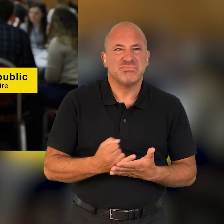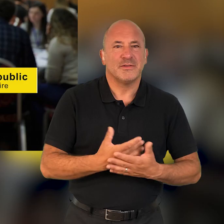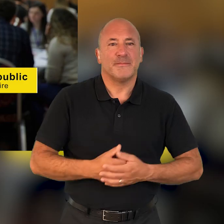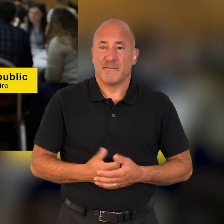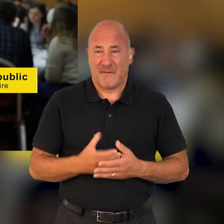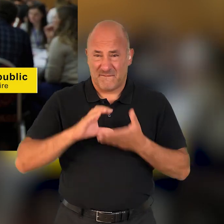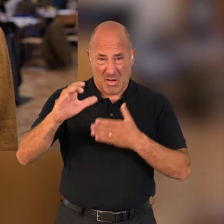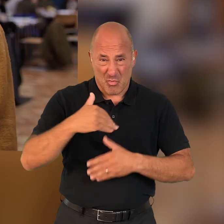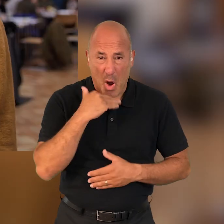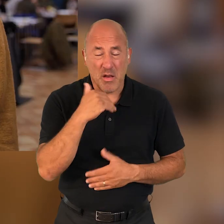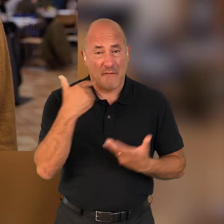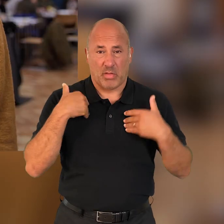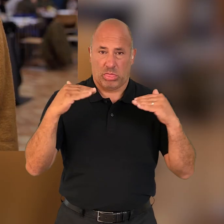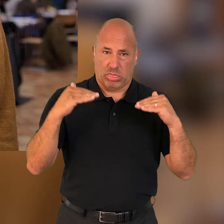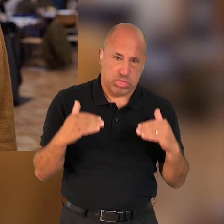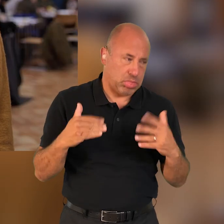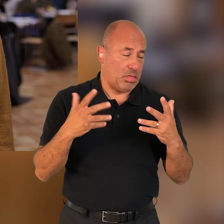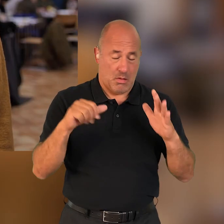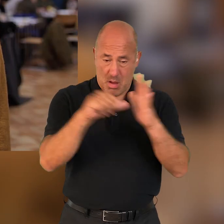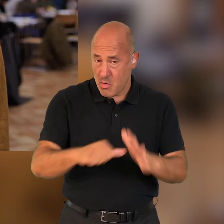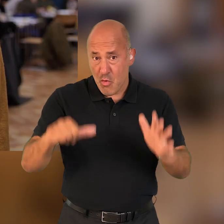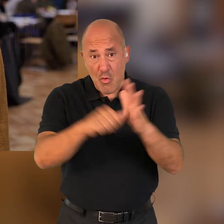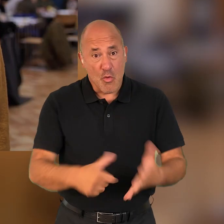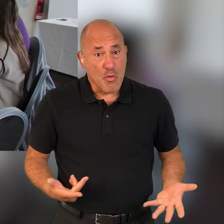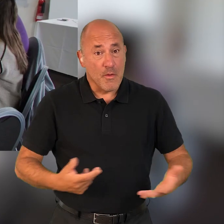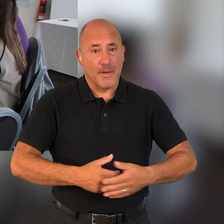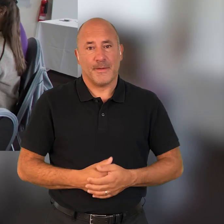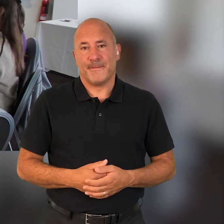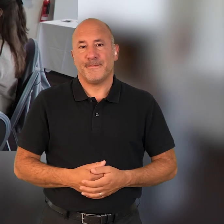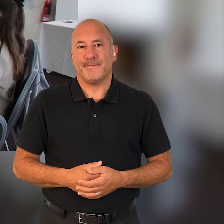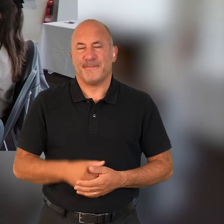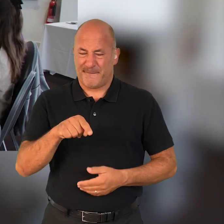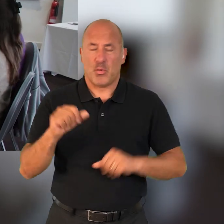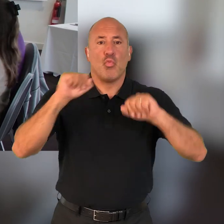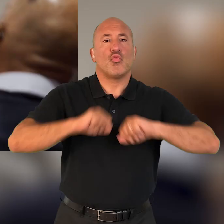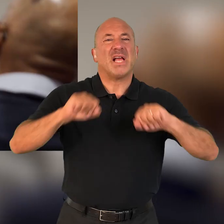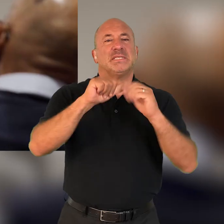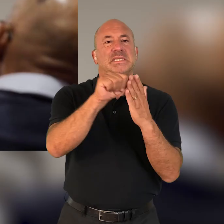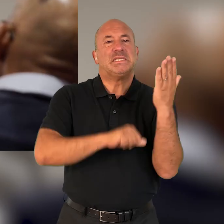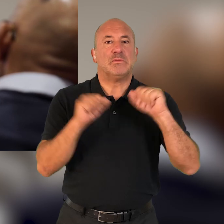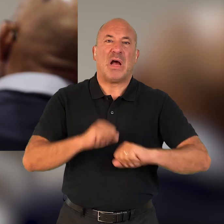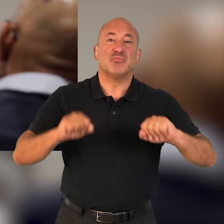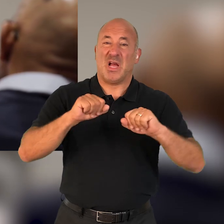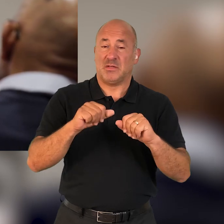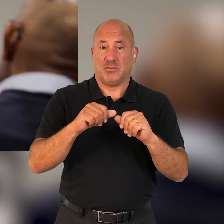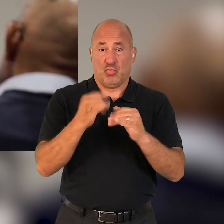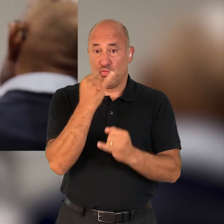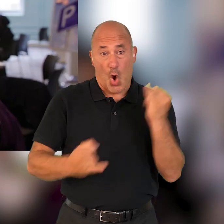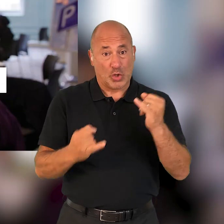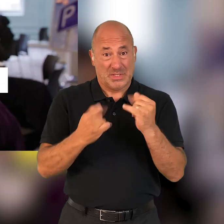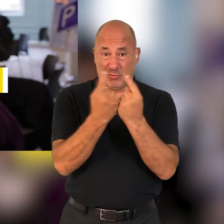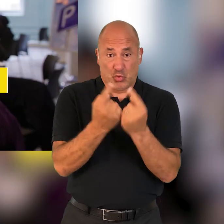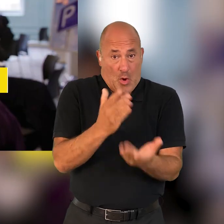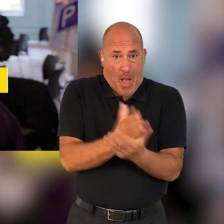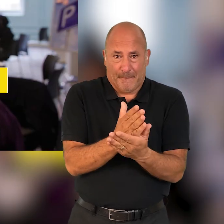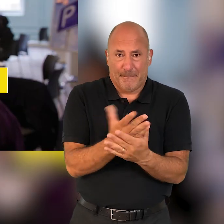feeling a little bit disheartened. It is underfunded, it's demoralising, it's incredibly difficult. Wait times is probably the biggest